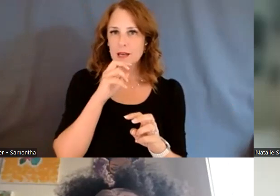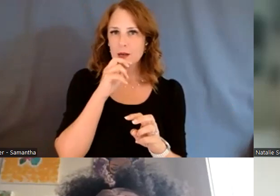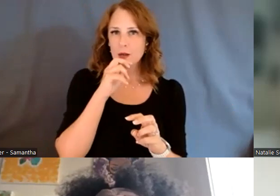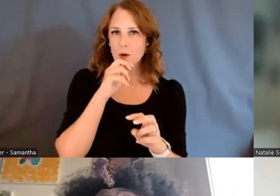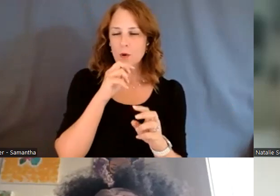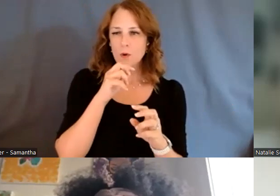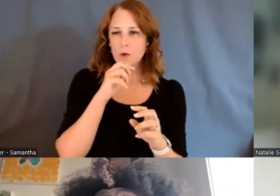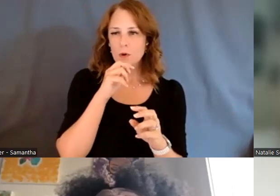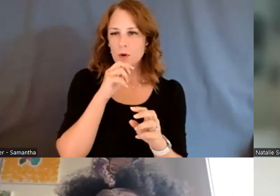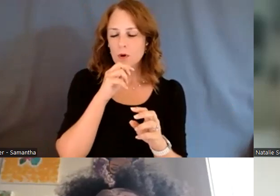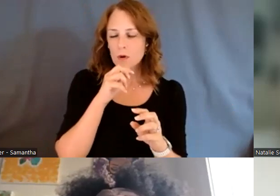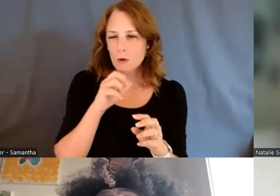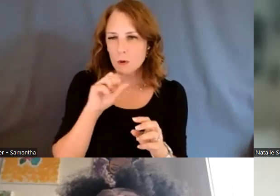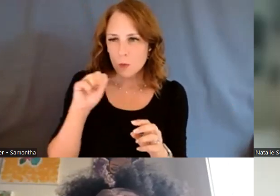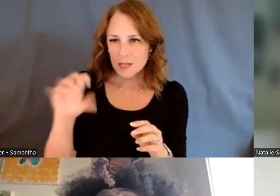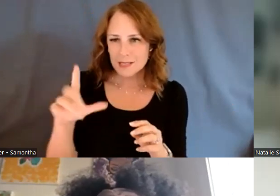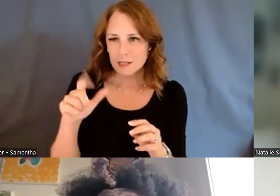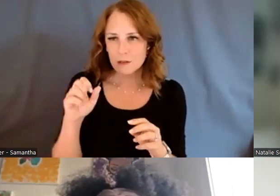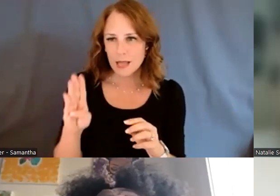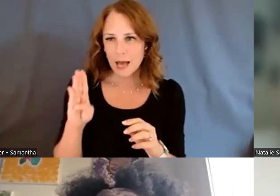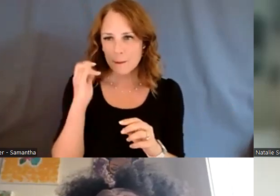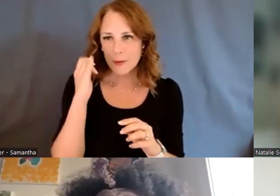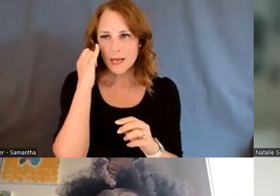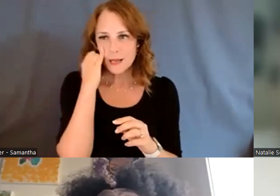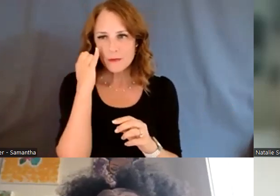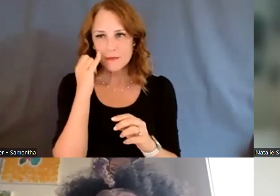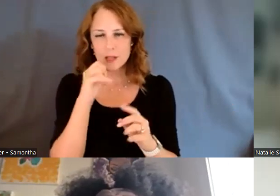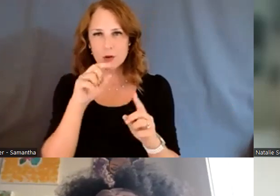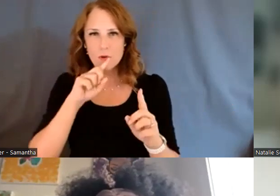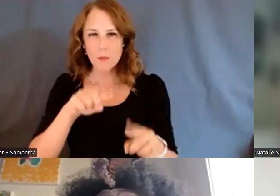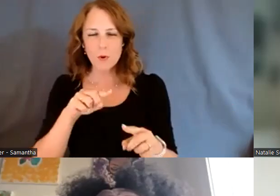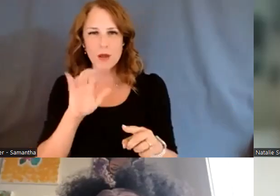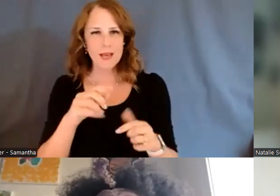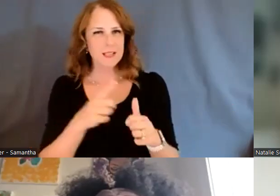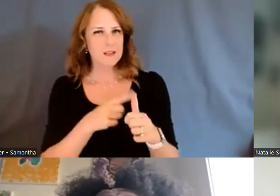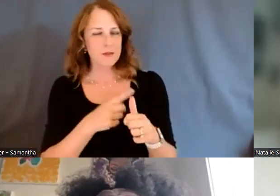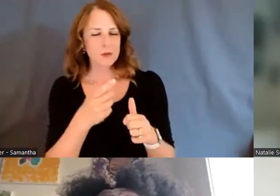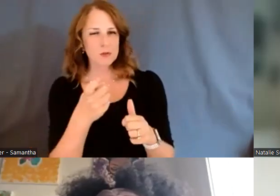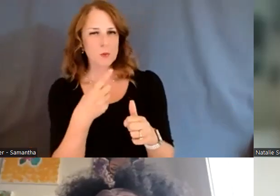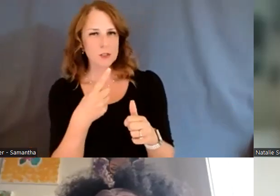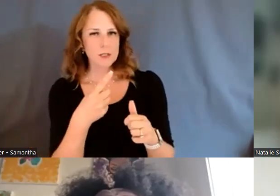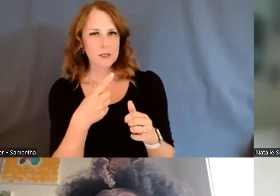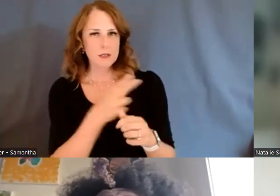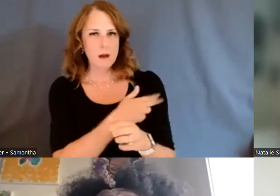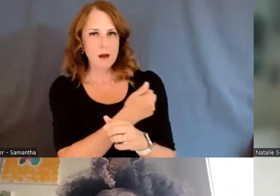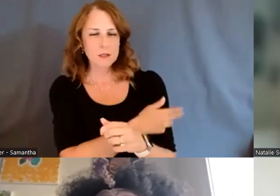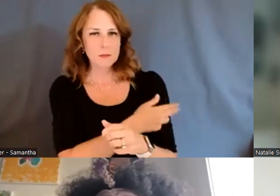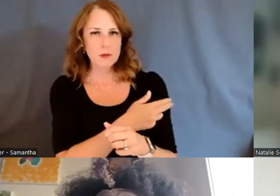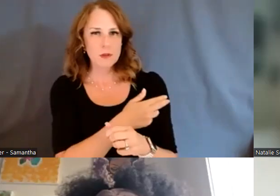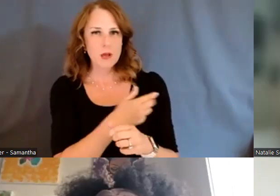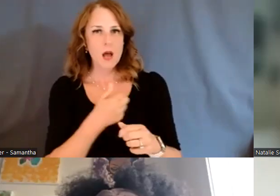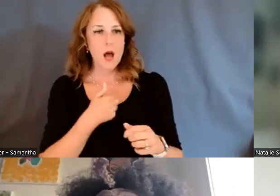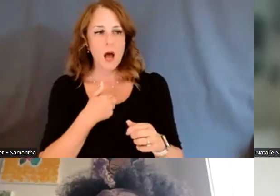We're not running those kits. So I think that is probably the number one question I get in the hospital setting is, I'll decide to